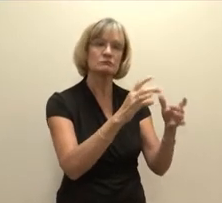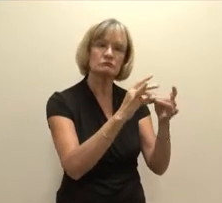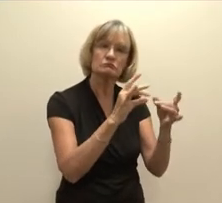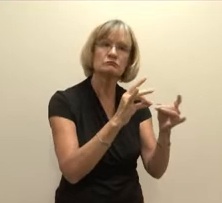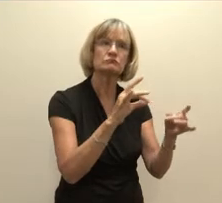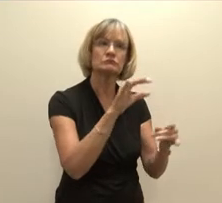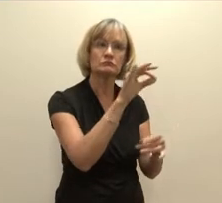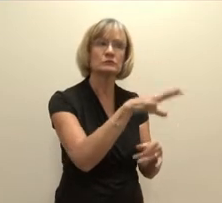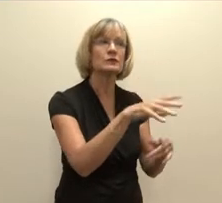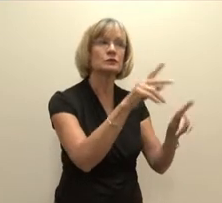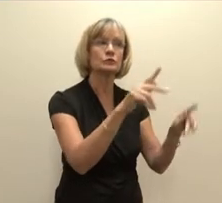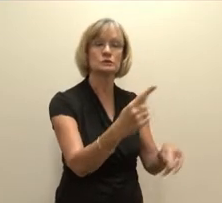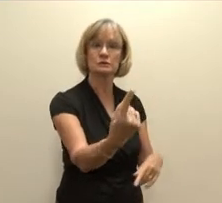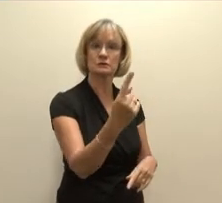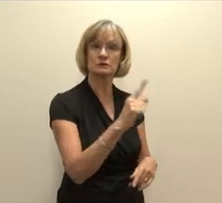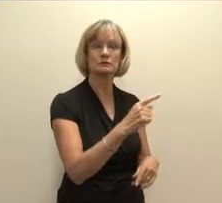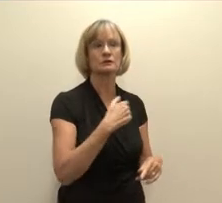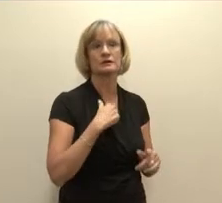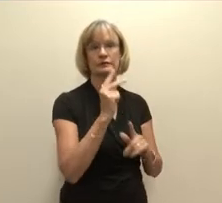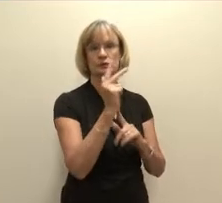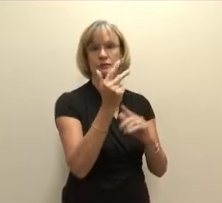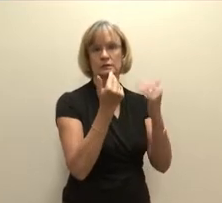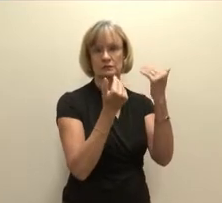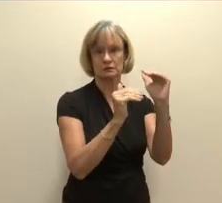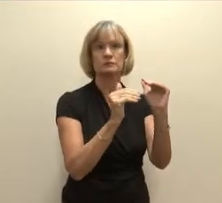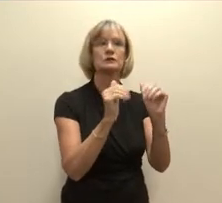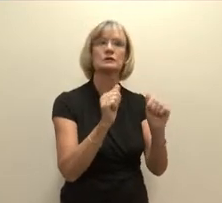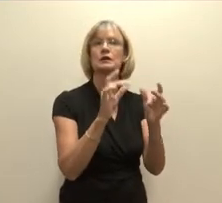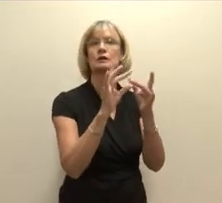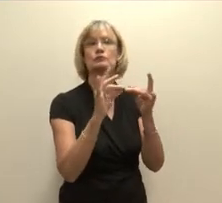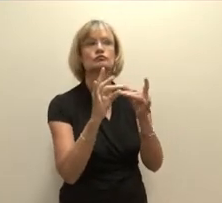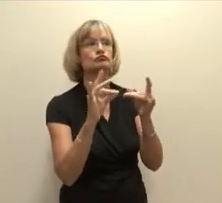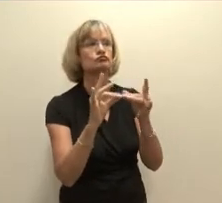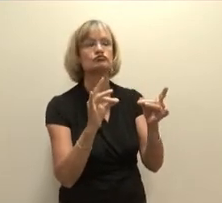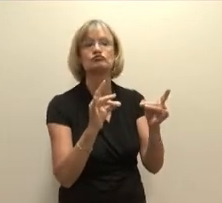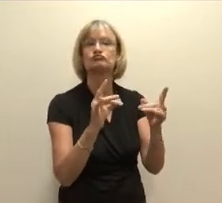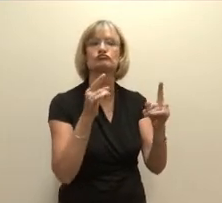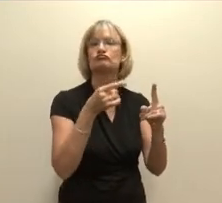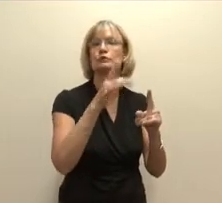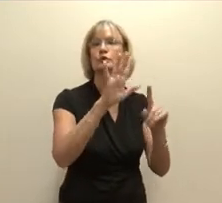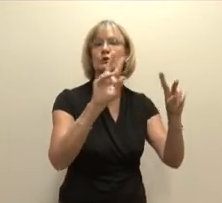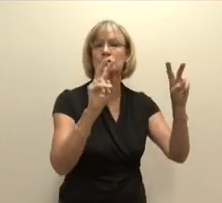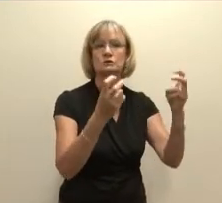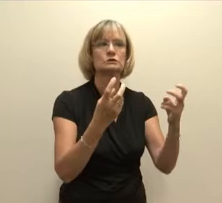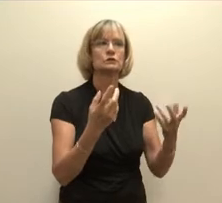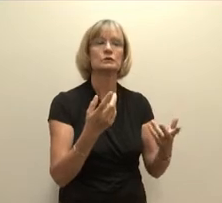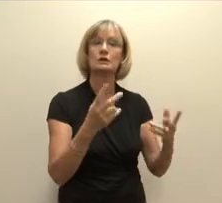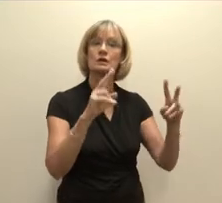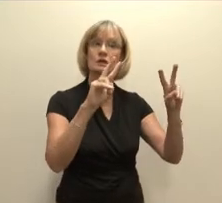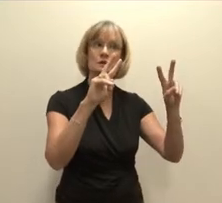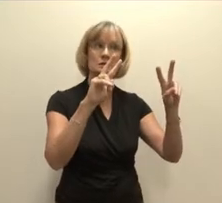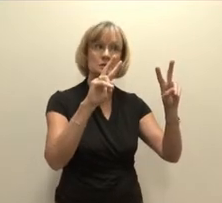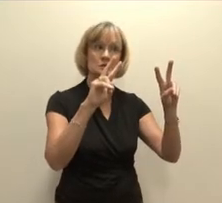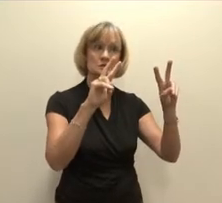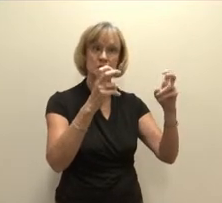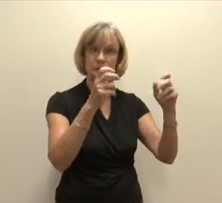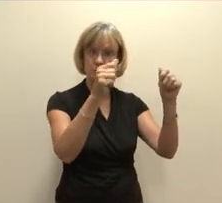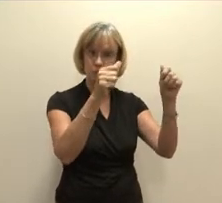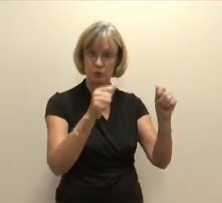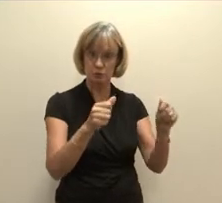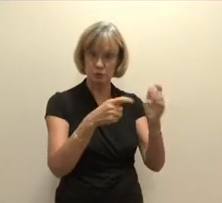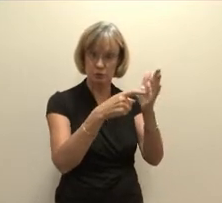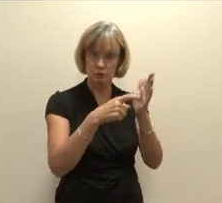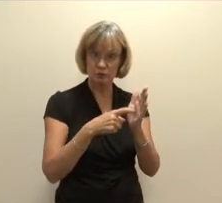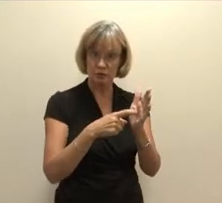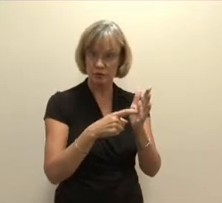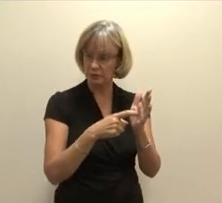person who addresses the board will have 3 minutes to speak on his or her issue. Because of topic posting requirements of the Open